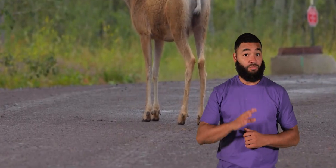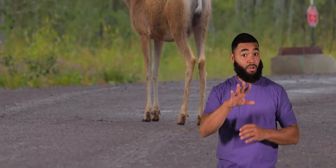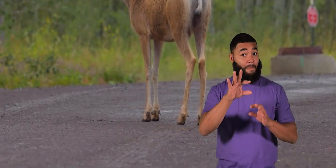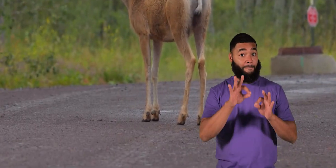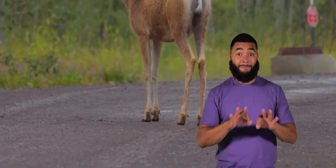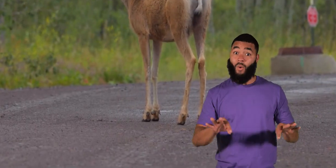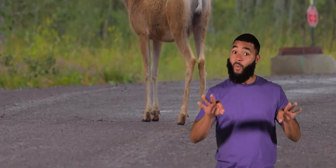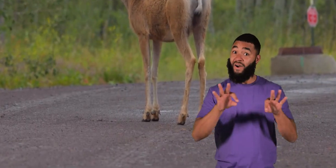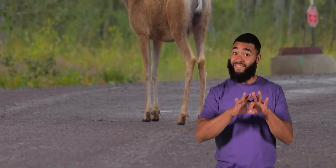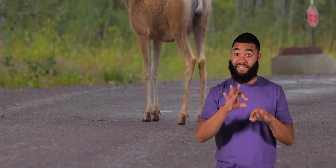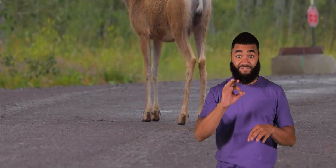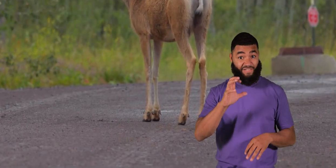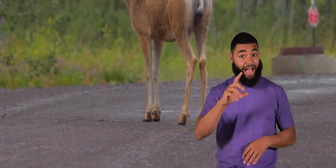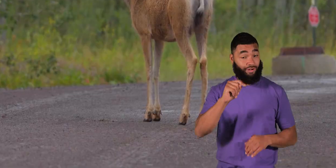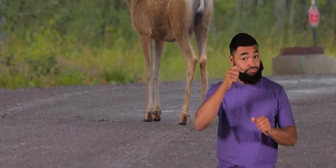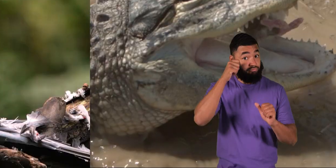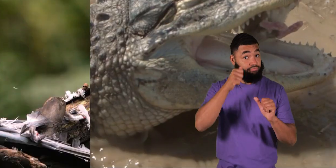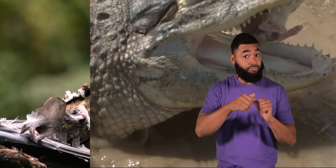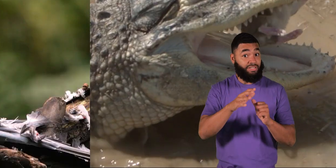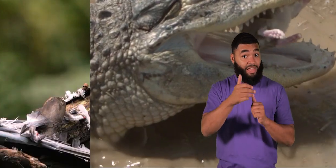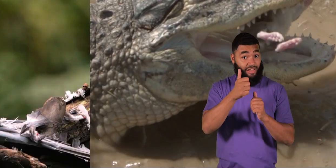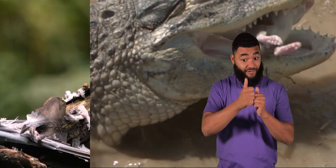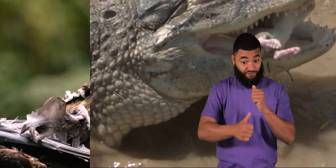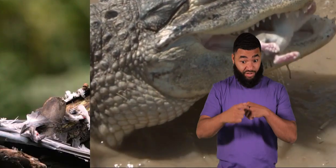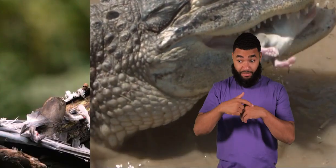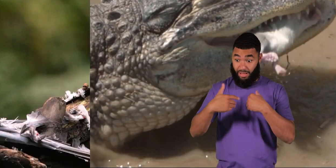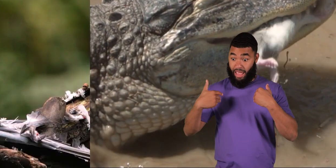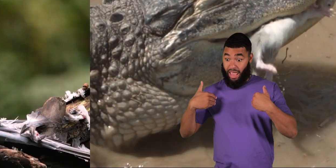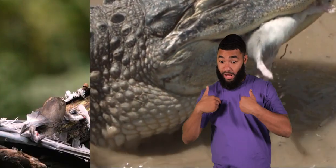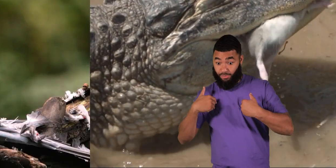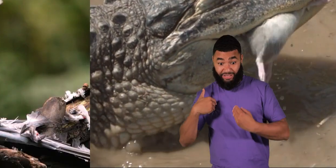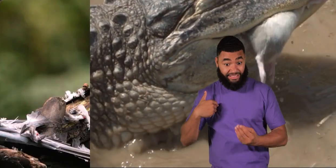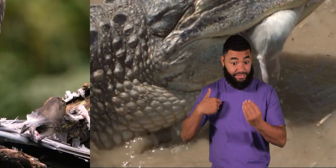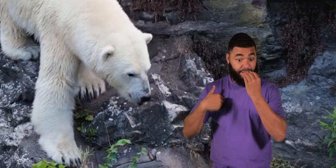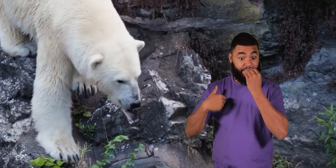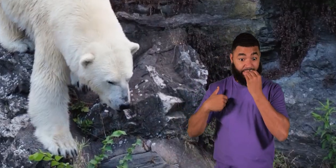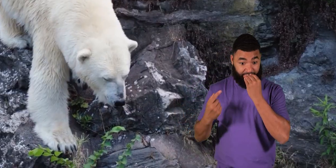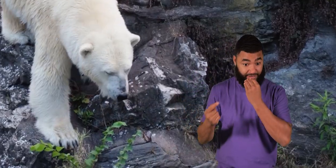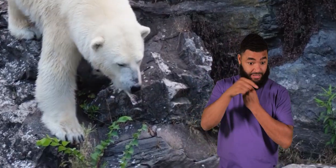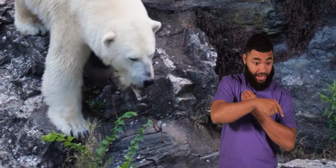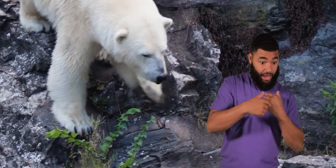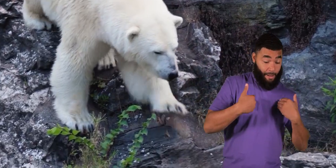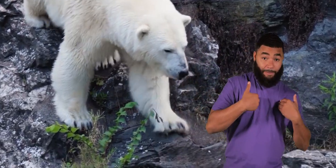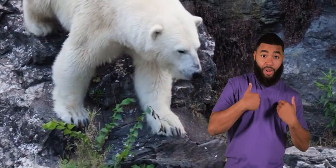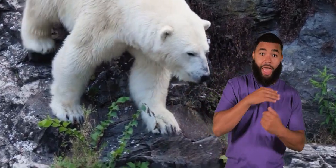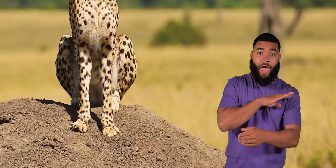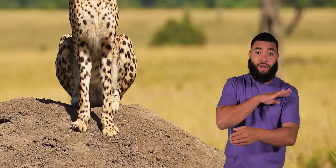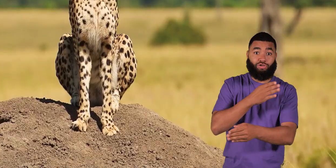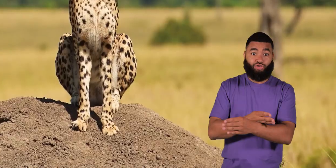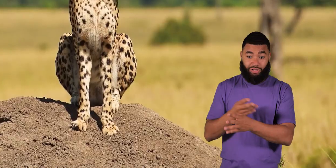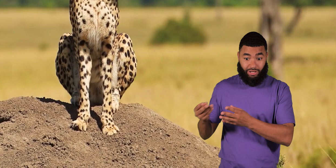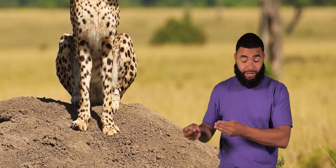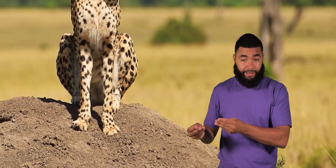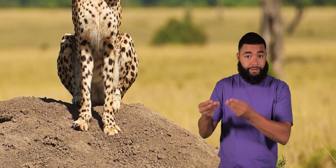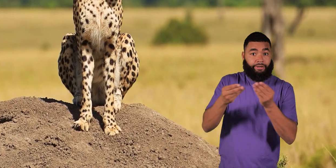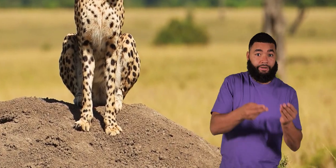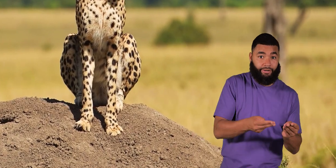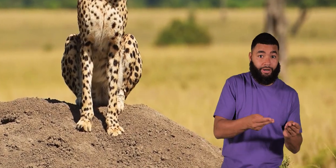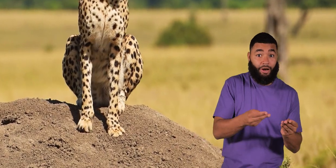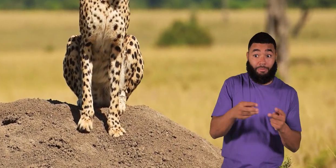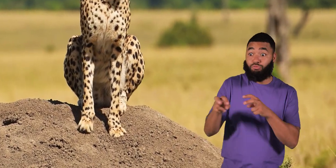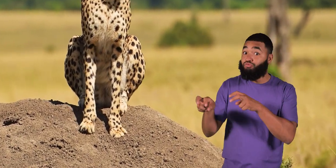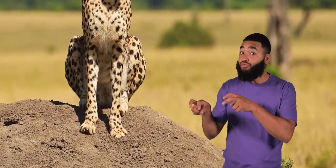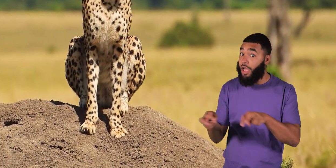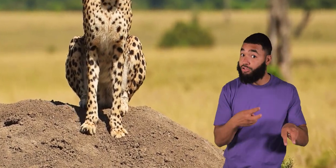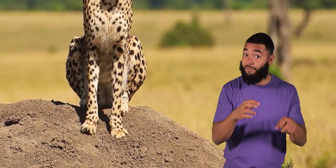Here's an important fact to remember. Every time an animal eats another, energy is passed along, but not all of the